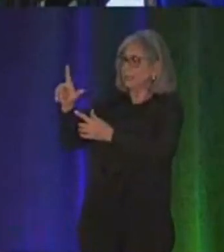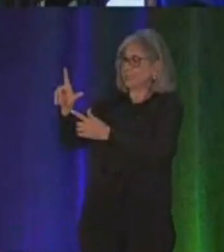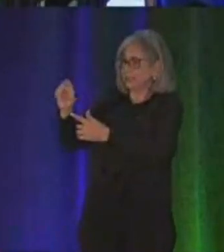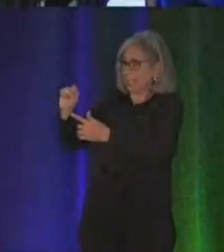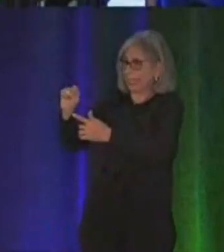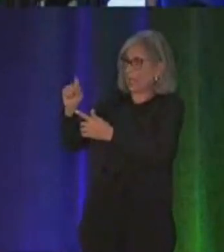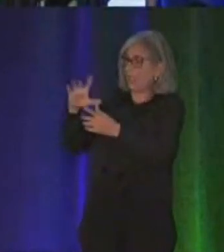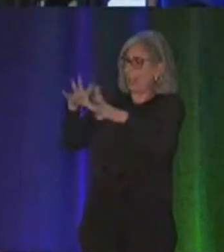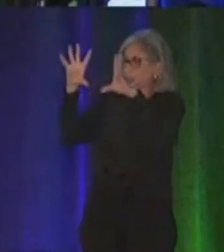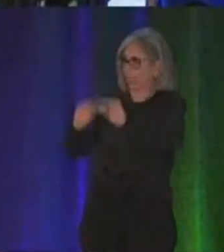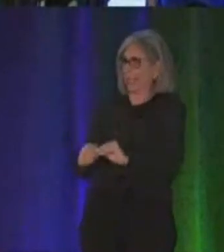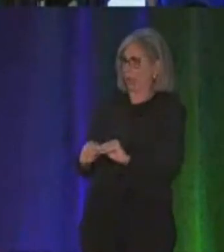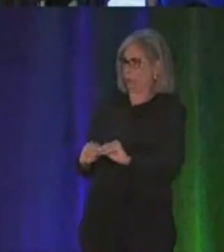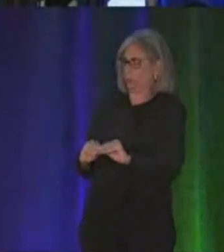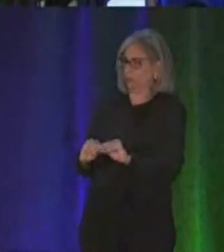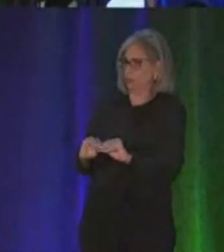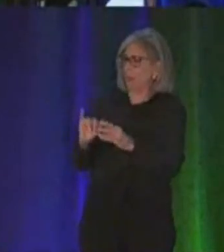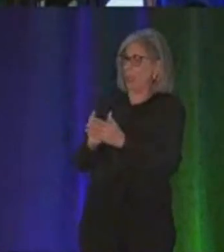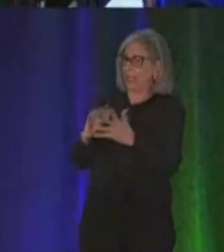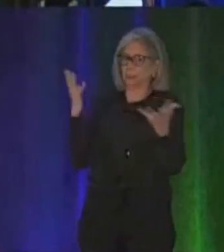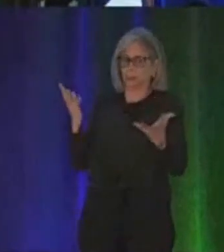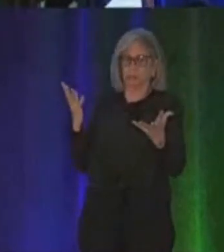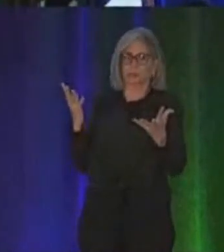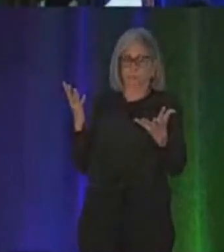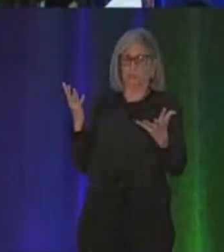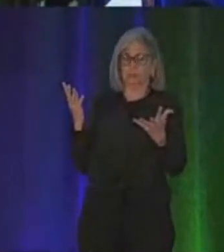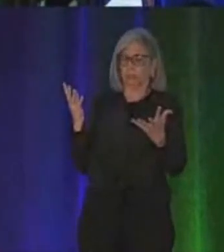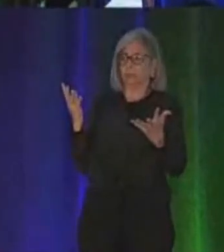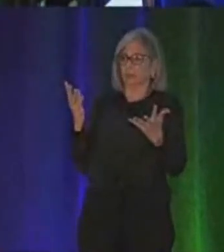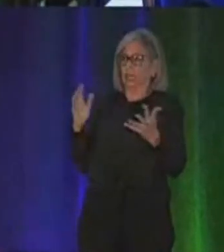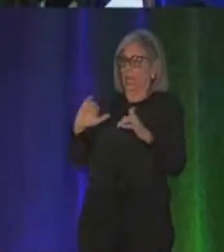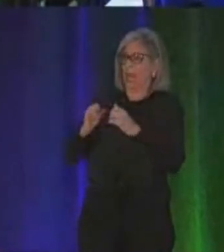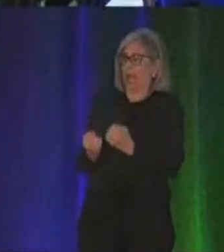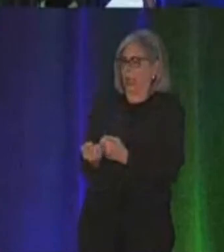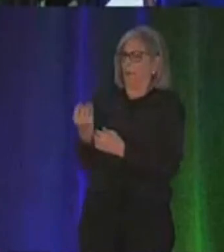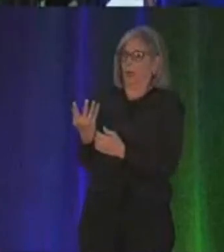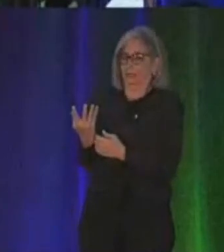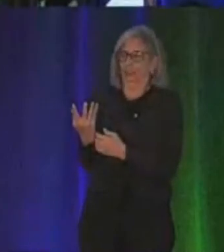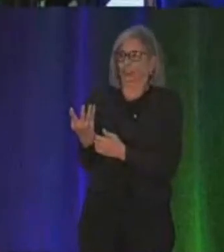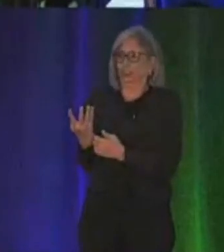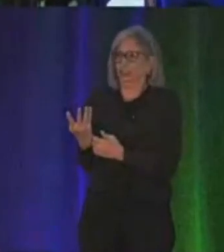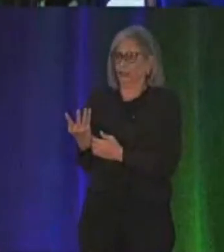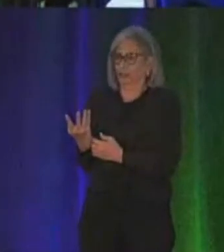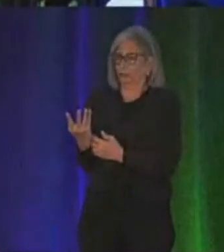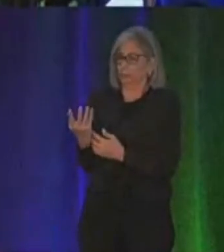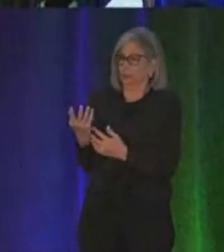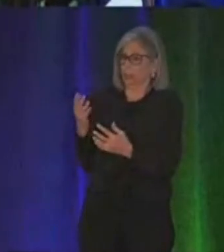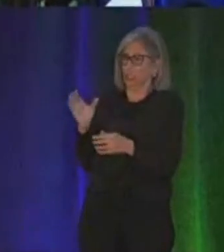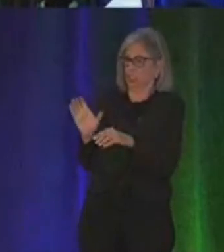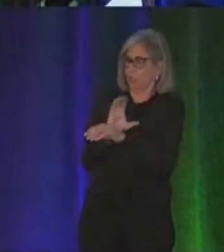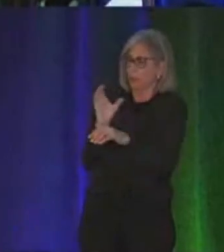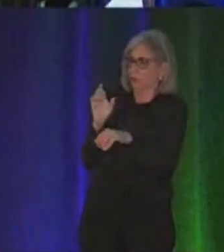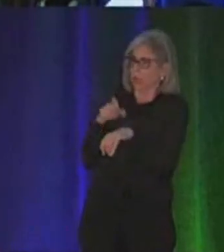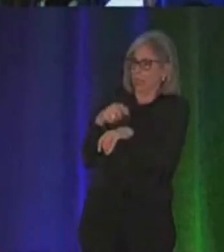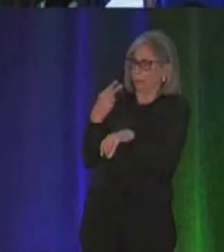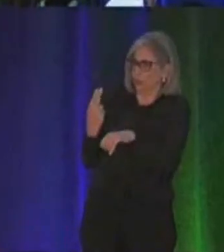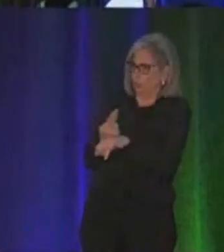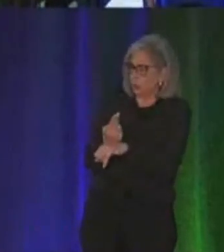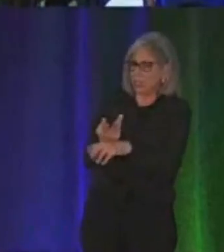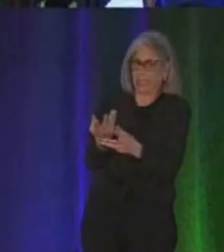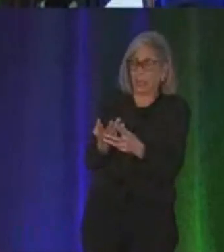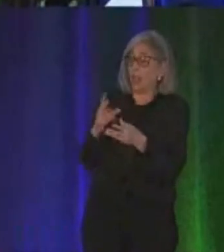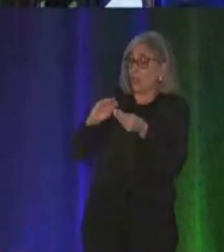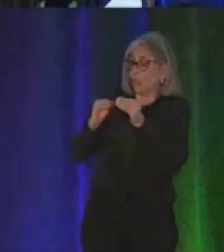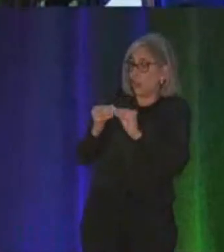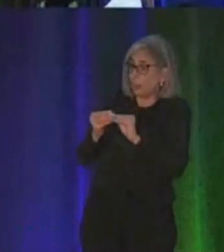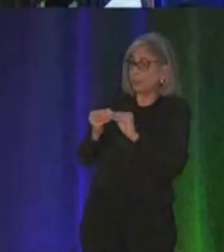shut it down. So that gives you crazy granularity on how much compute time you're actually using. And these numbers end up